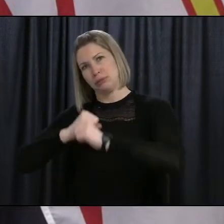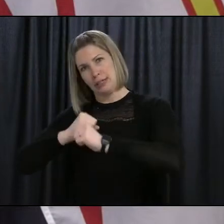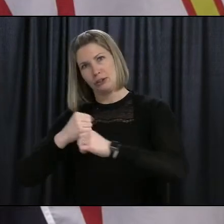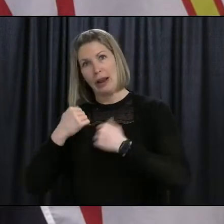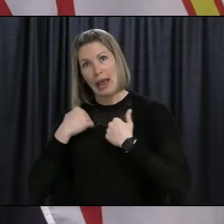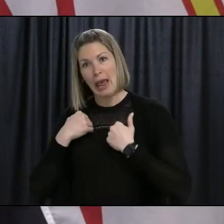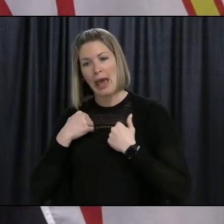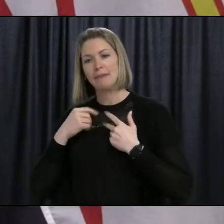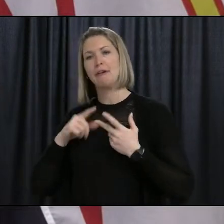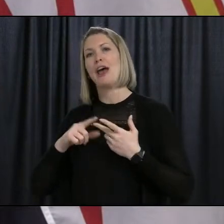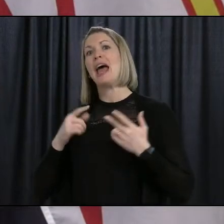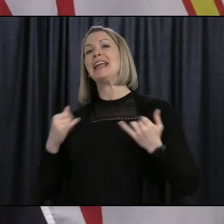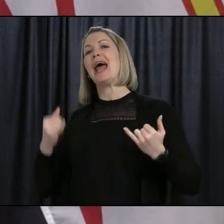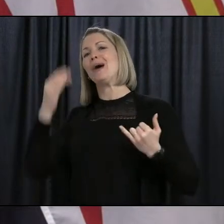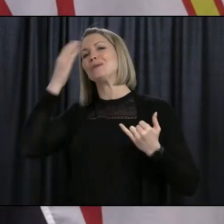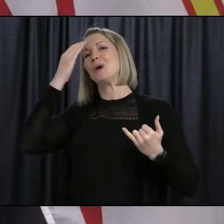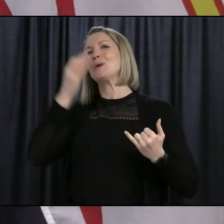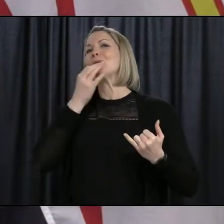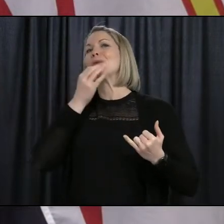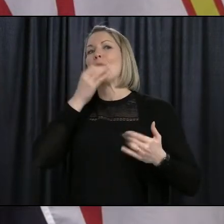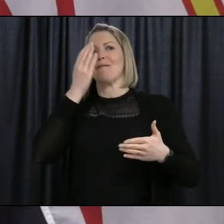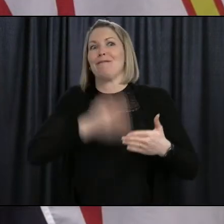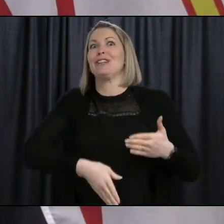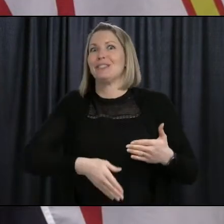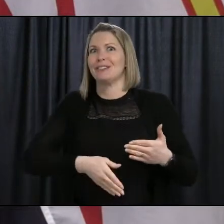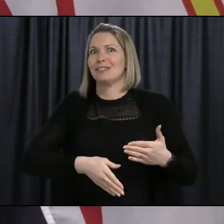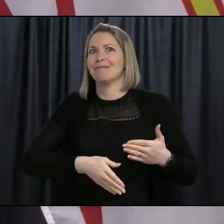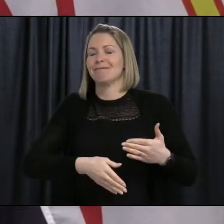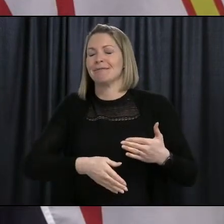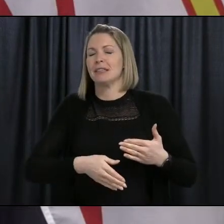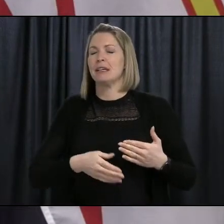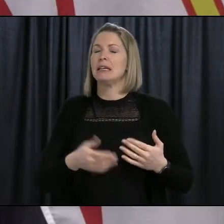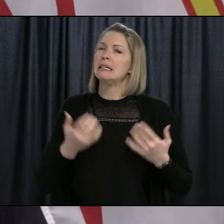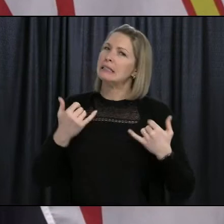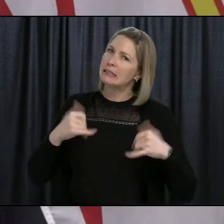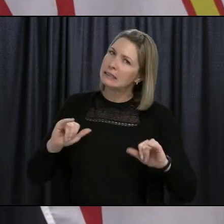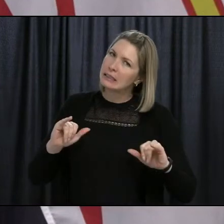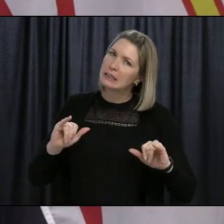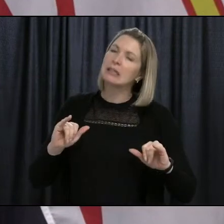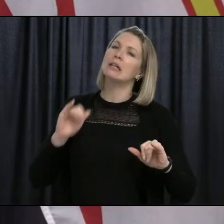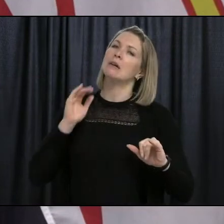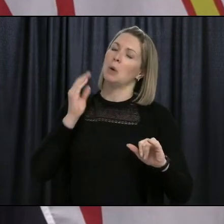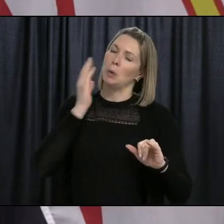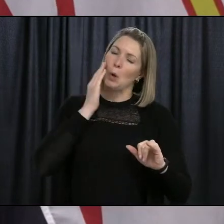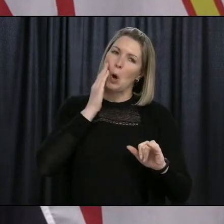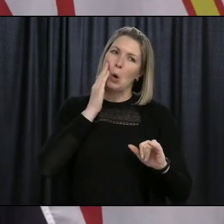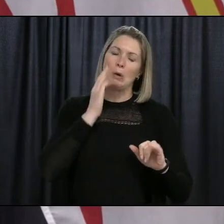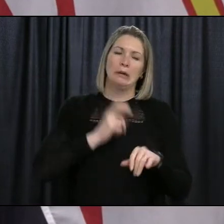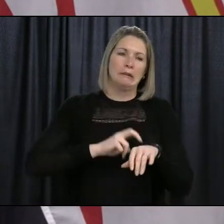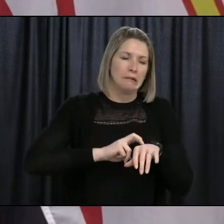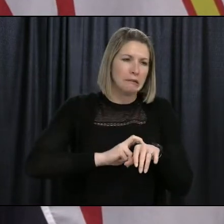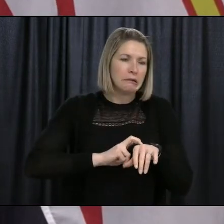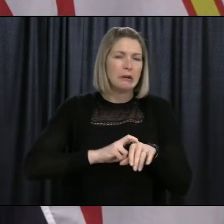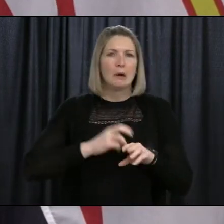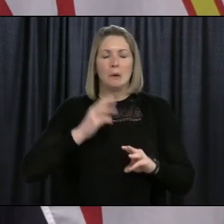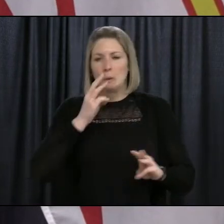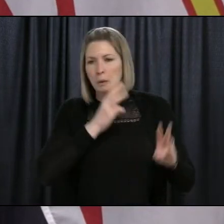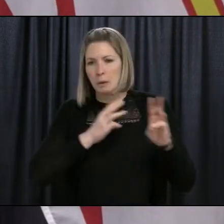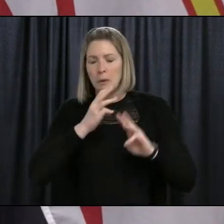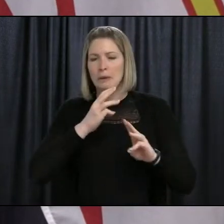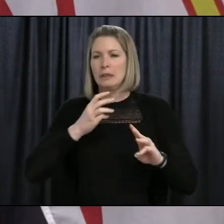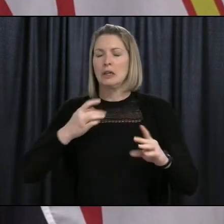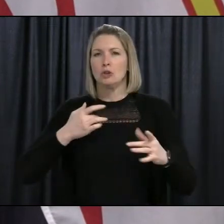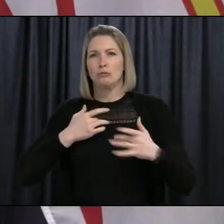tunnel. I know that there is still much worry and anxiety right now, and regardless of your age or what you are struggling with, and it could be